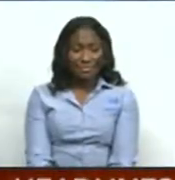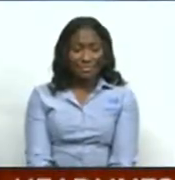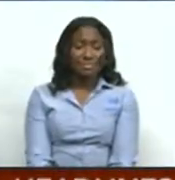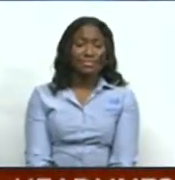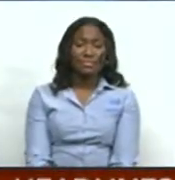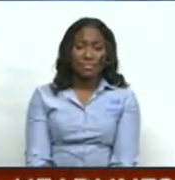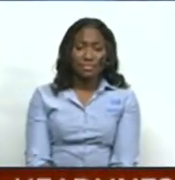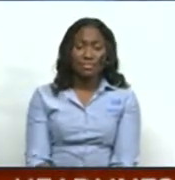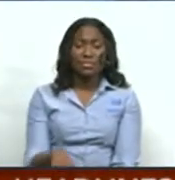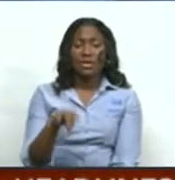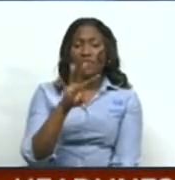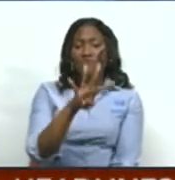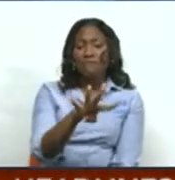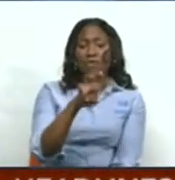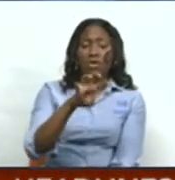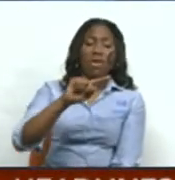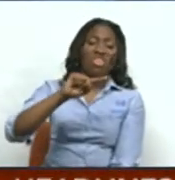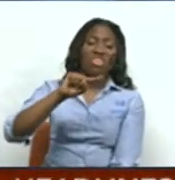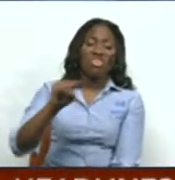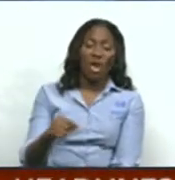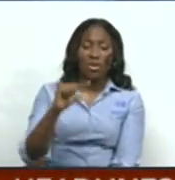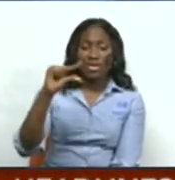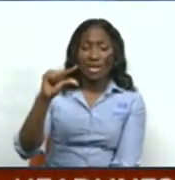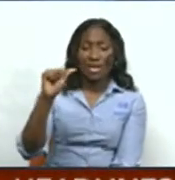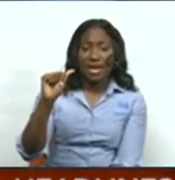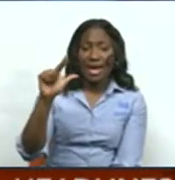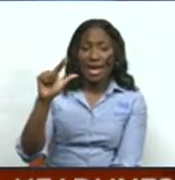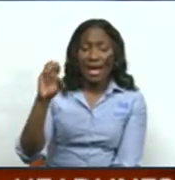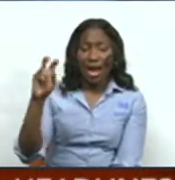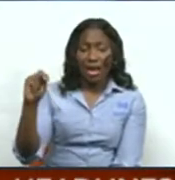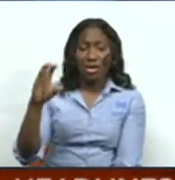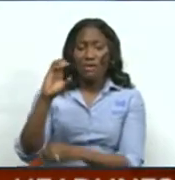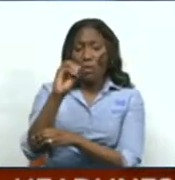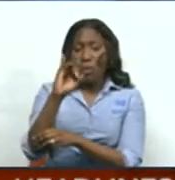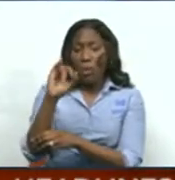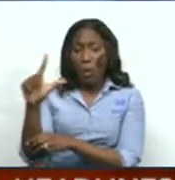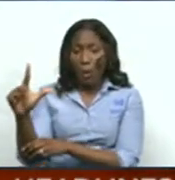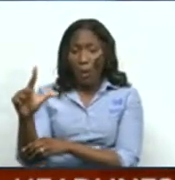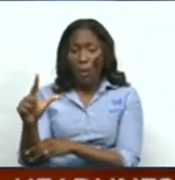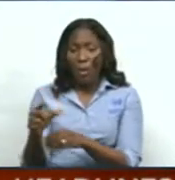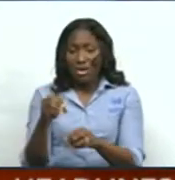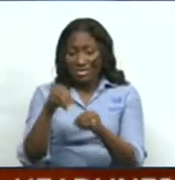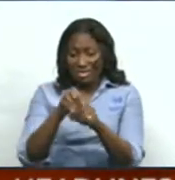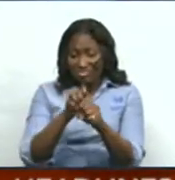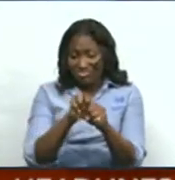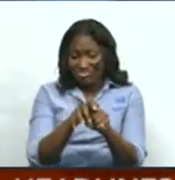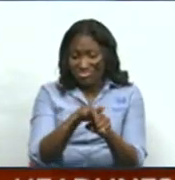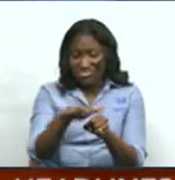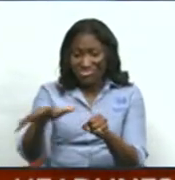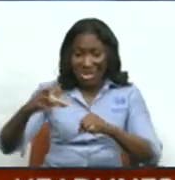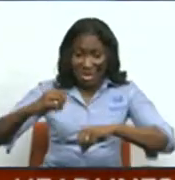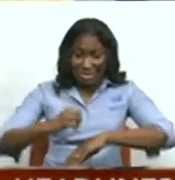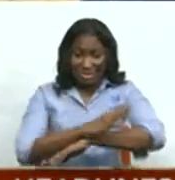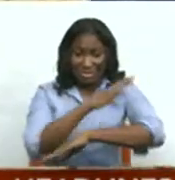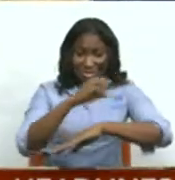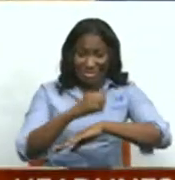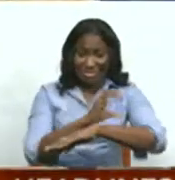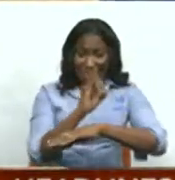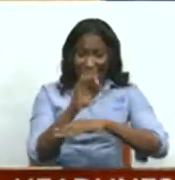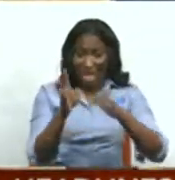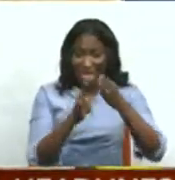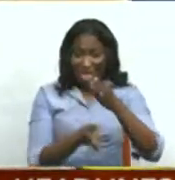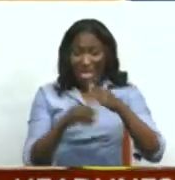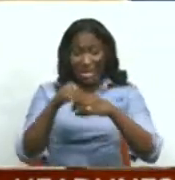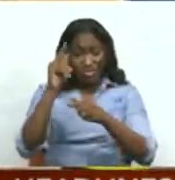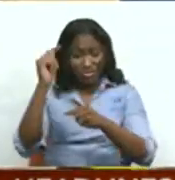Almost 400,000 gallons of oil and polluted water have been removed as part of the Tobago oil spill cleanup thus far. The oil from